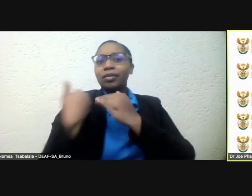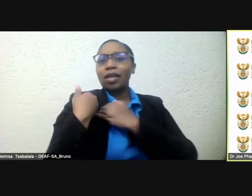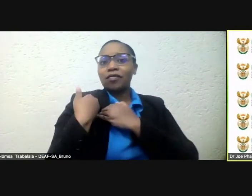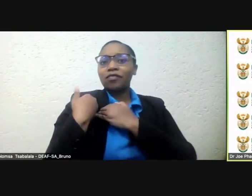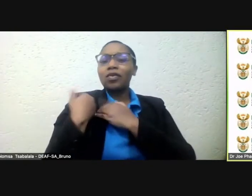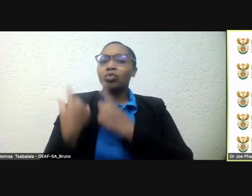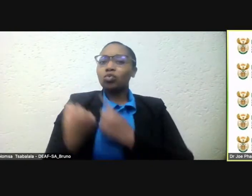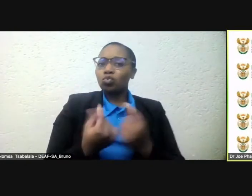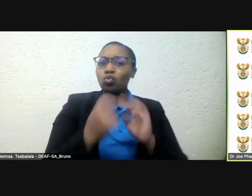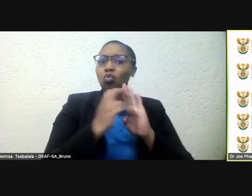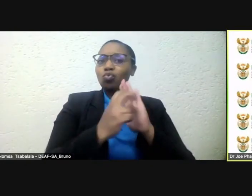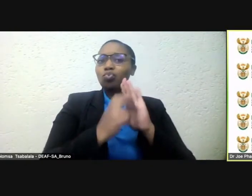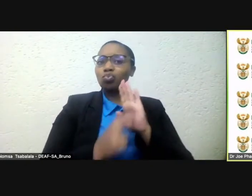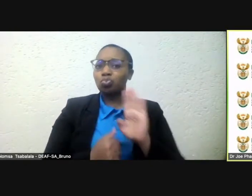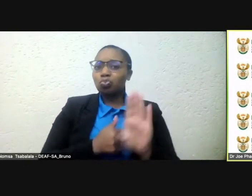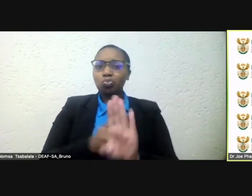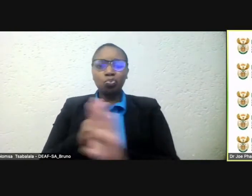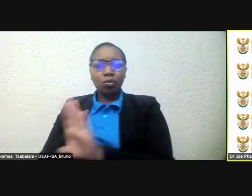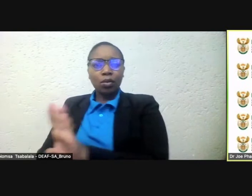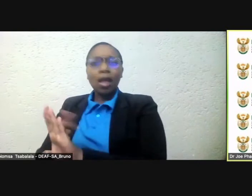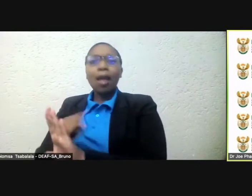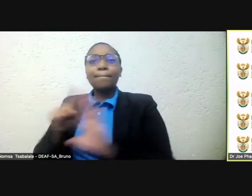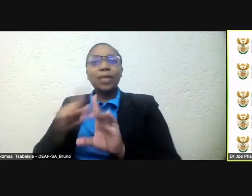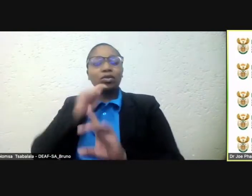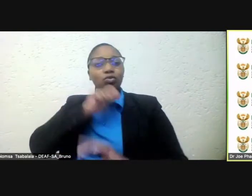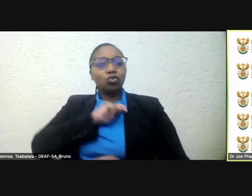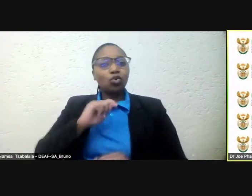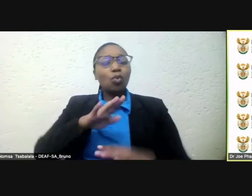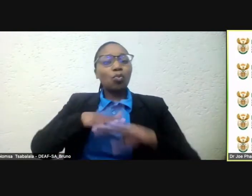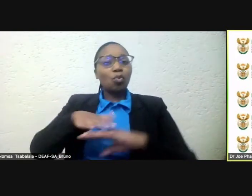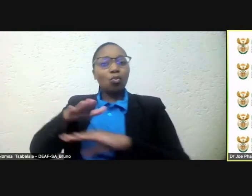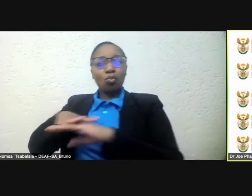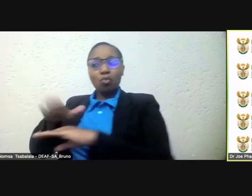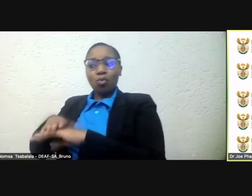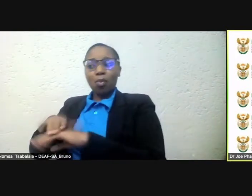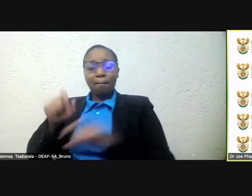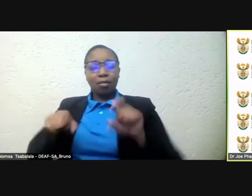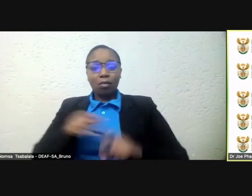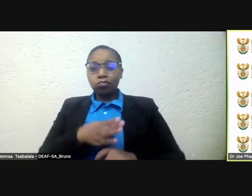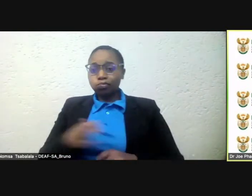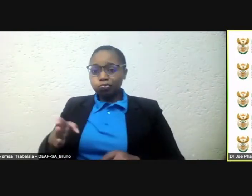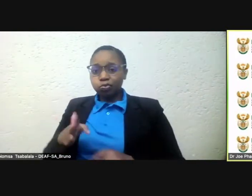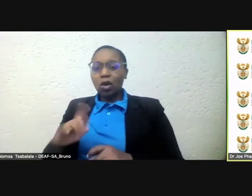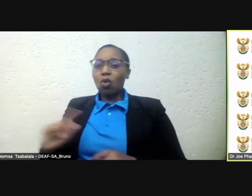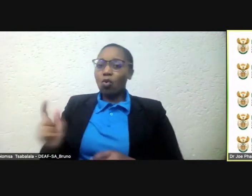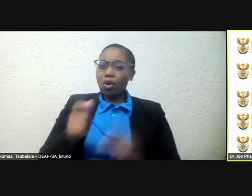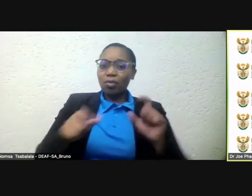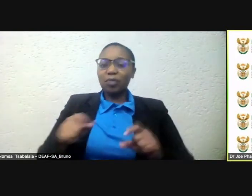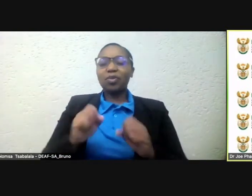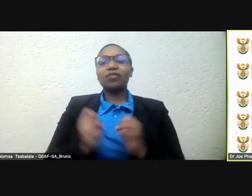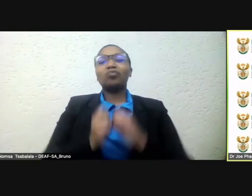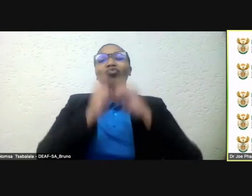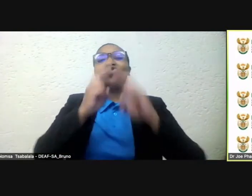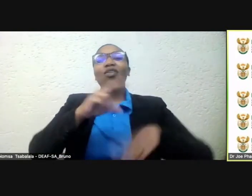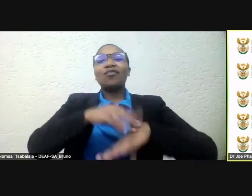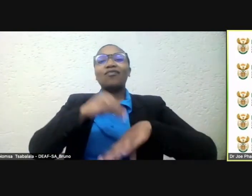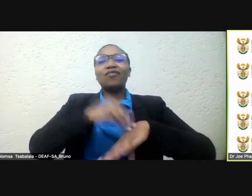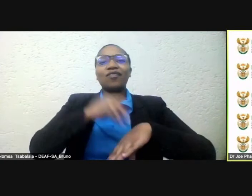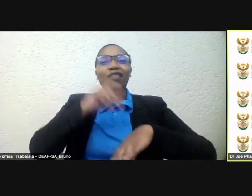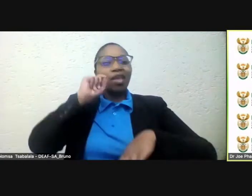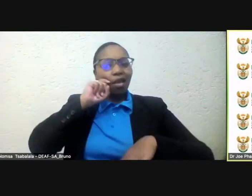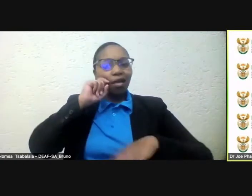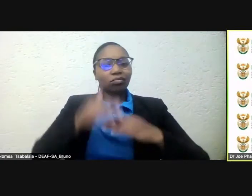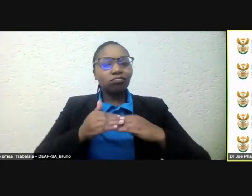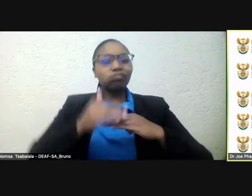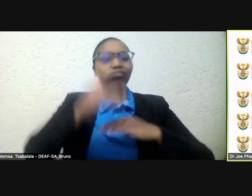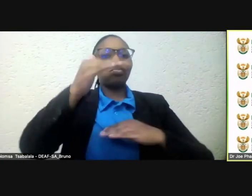also if more and more of us who are eligible, everybody from 12 years upward, approach the